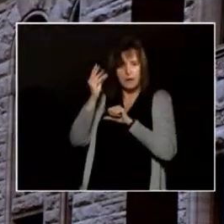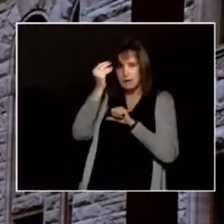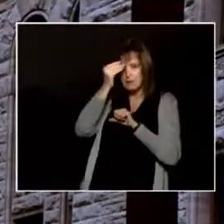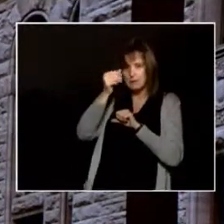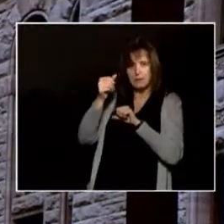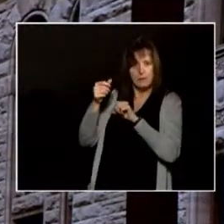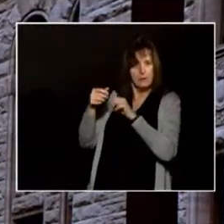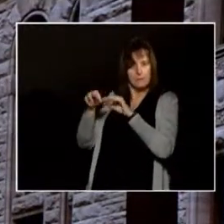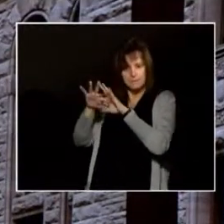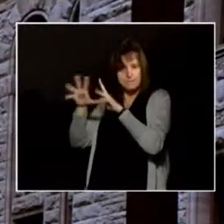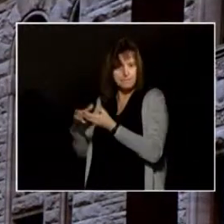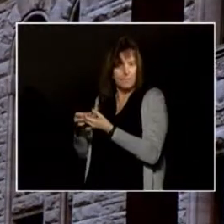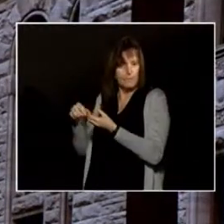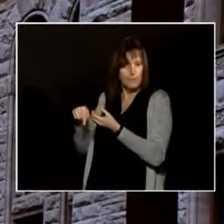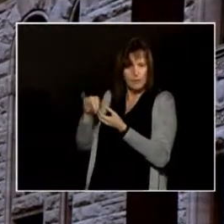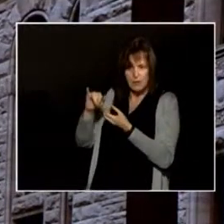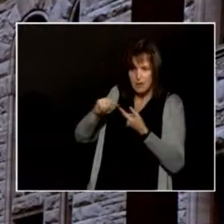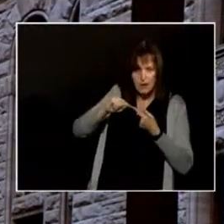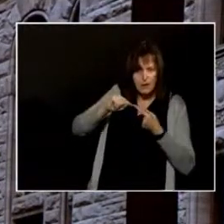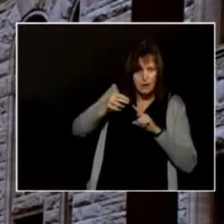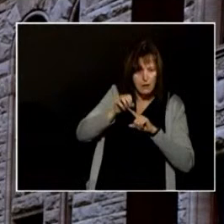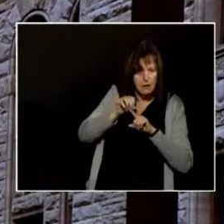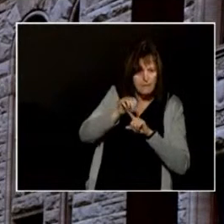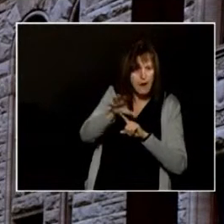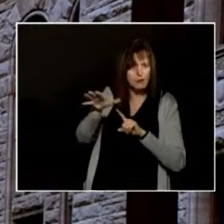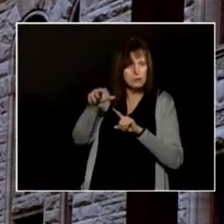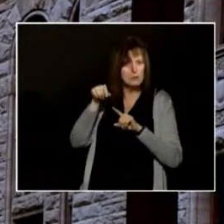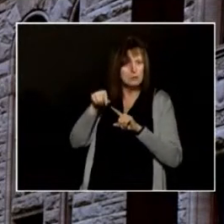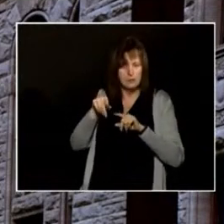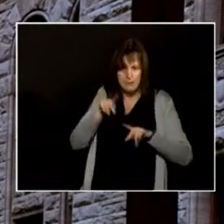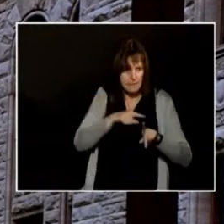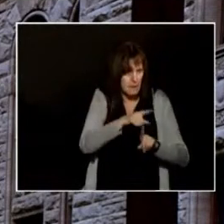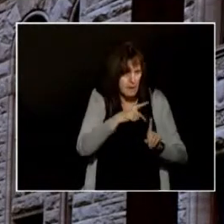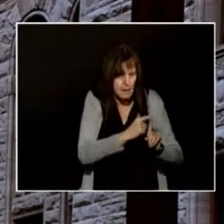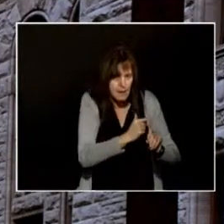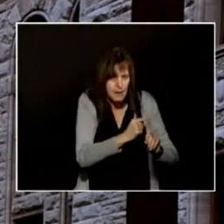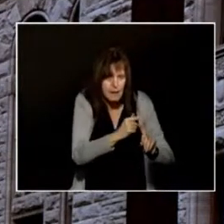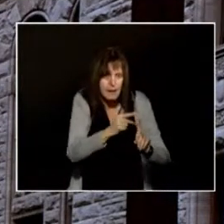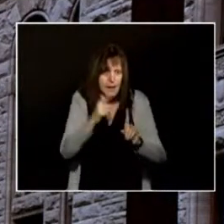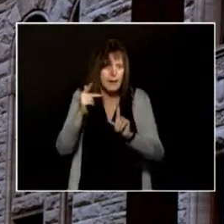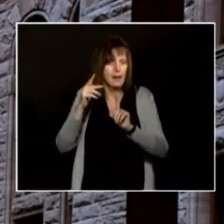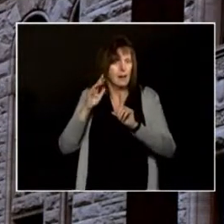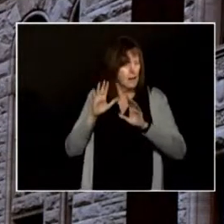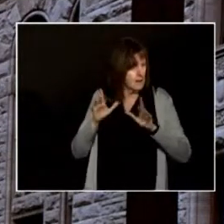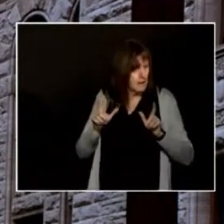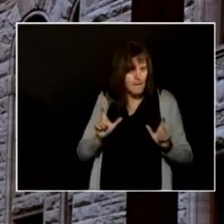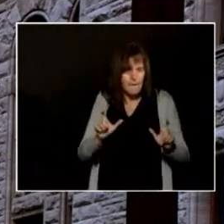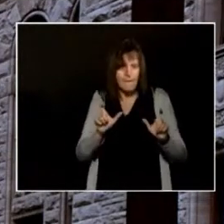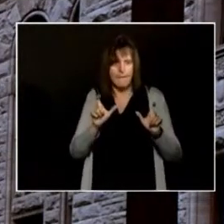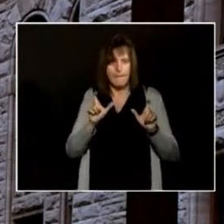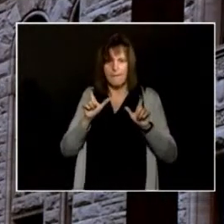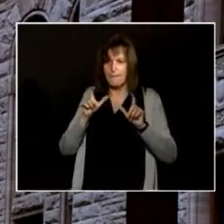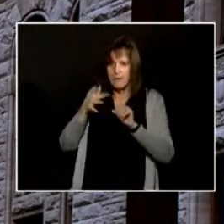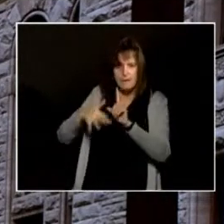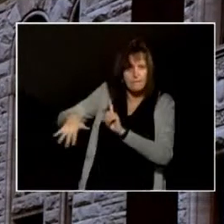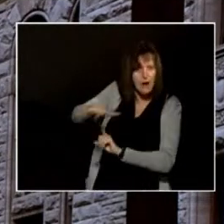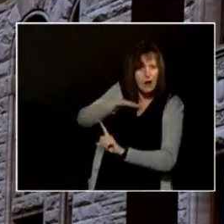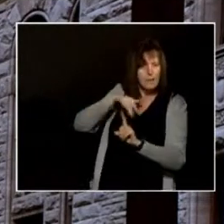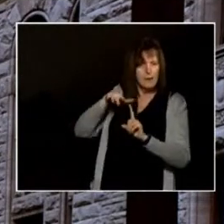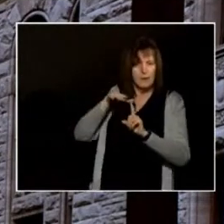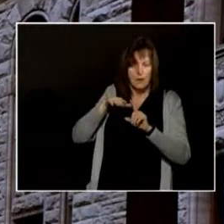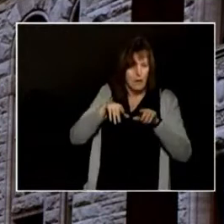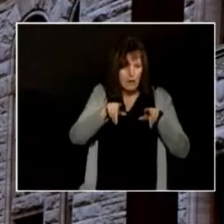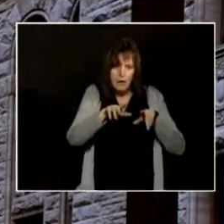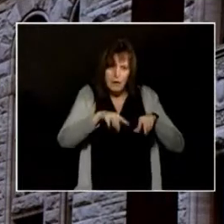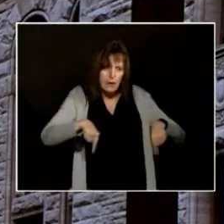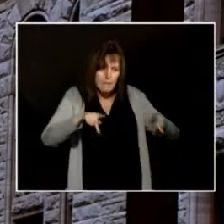government that can't pull off a live stream? Again, like I said earlier this live stream, me and Peter do it every Monday night at 9:20 p.m.